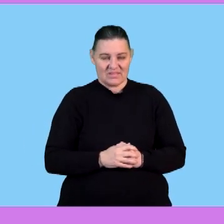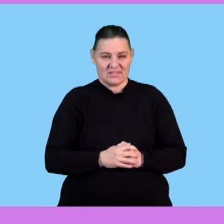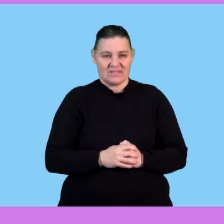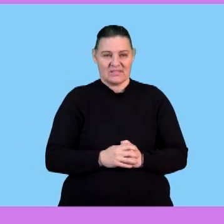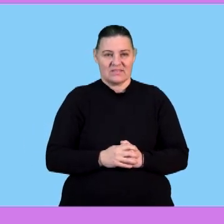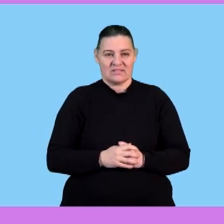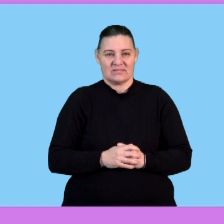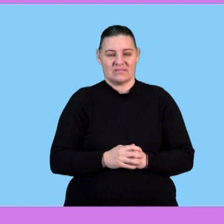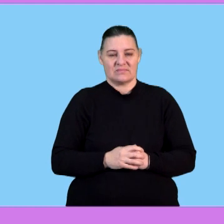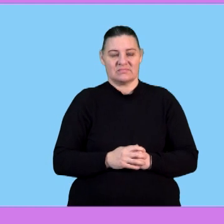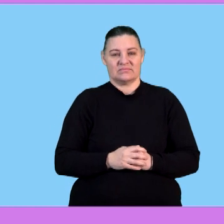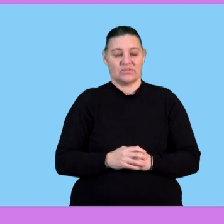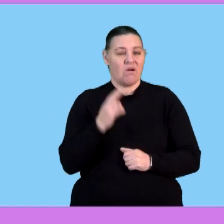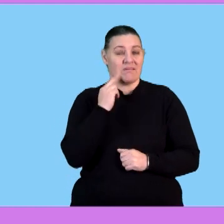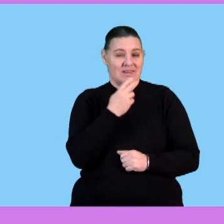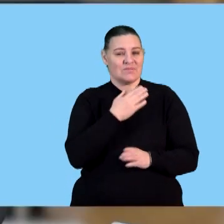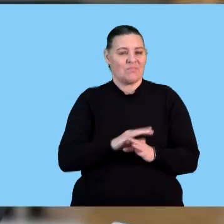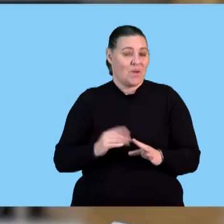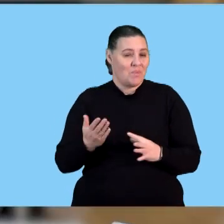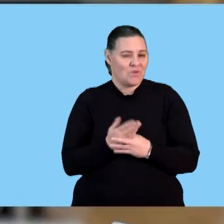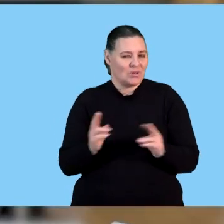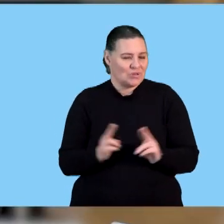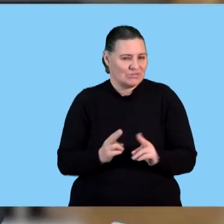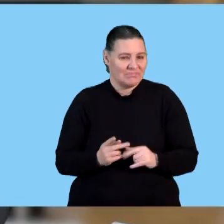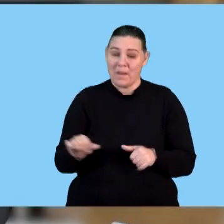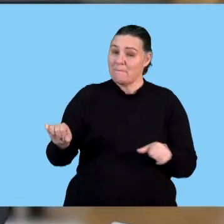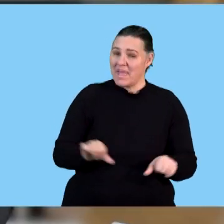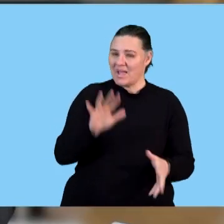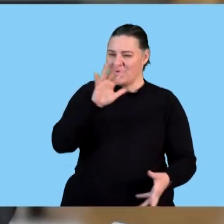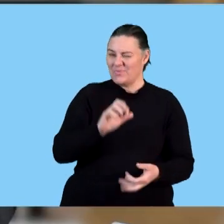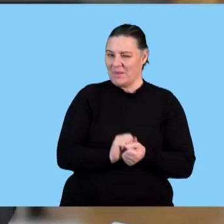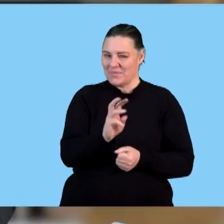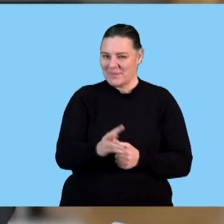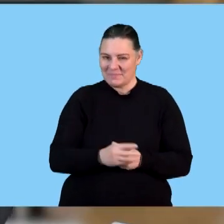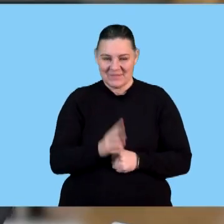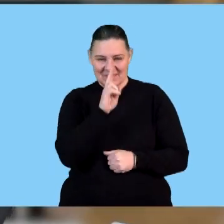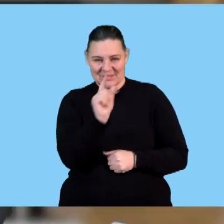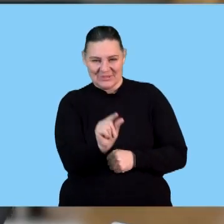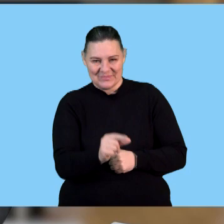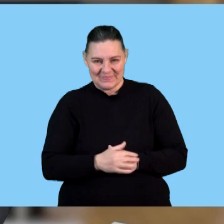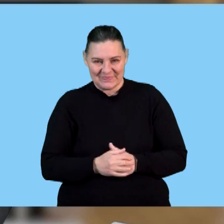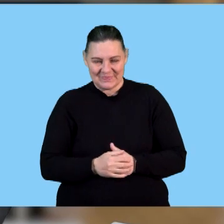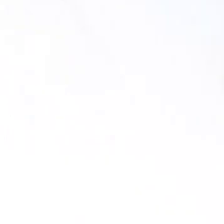Wow, nice work. Let's take another short break, and when you get back, we'll wrap things up. See you soon.